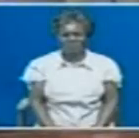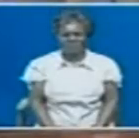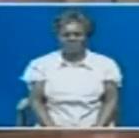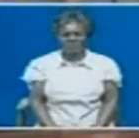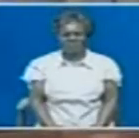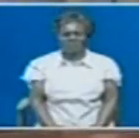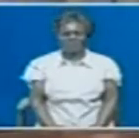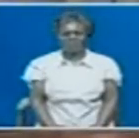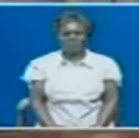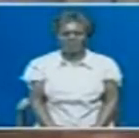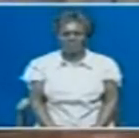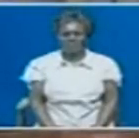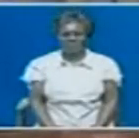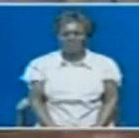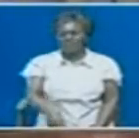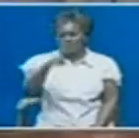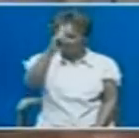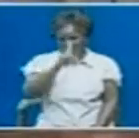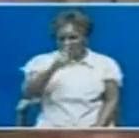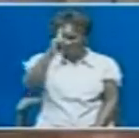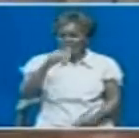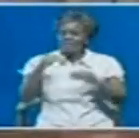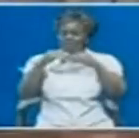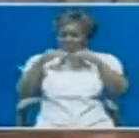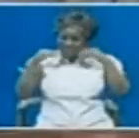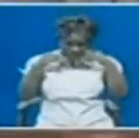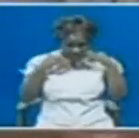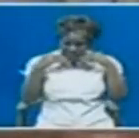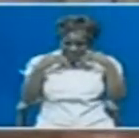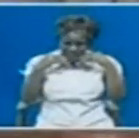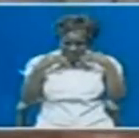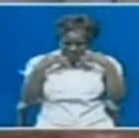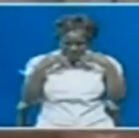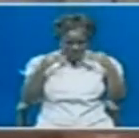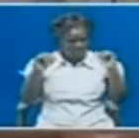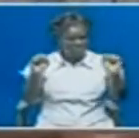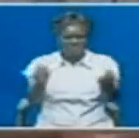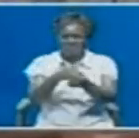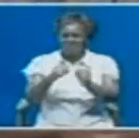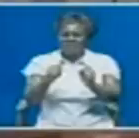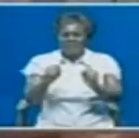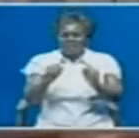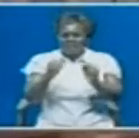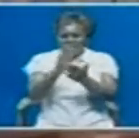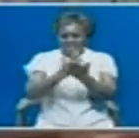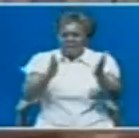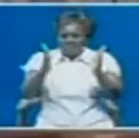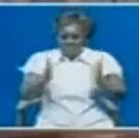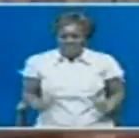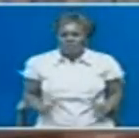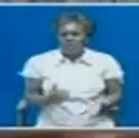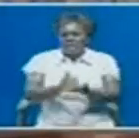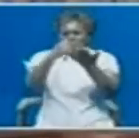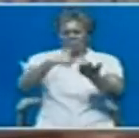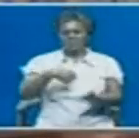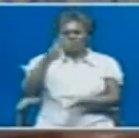He's still smiling. Yeah. He's still smiling after all he's been through. Come on, somebody out there. I hope you listen